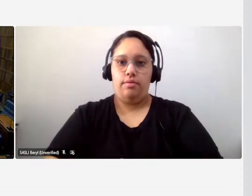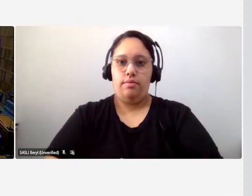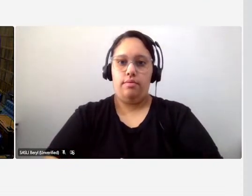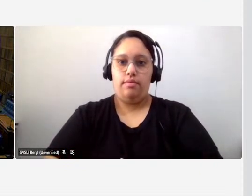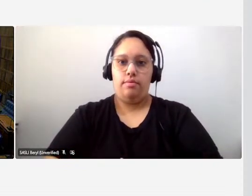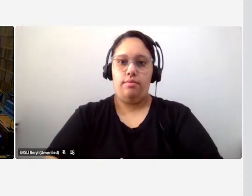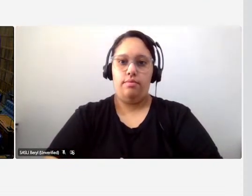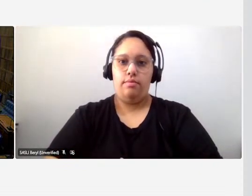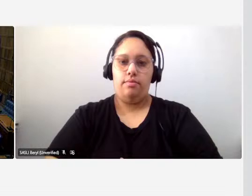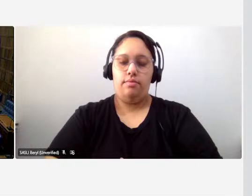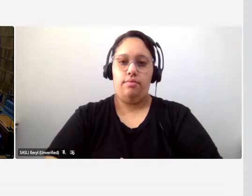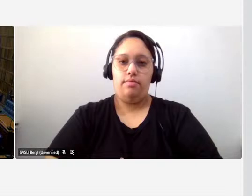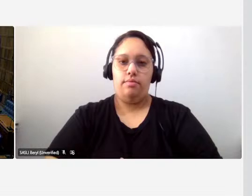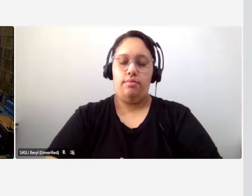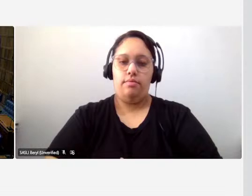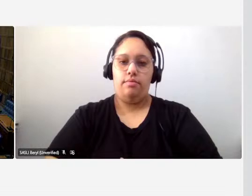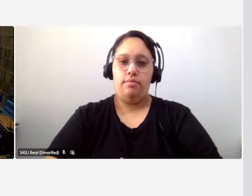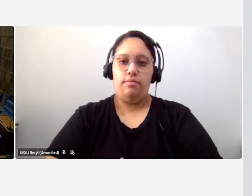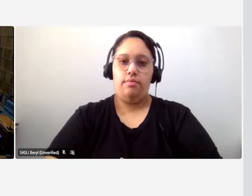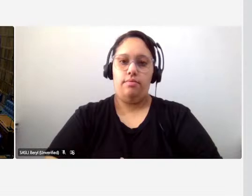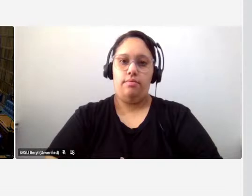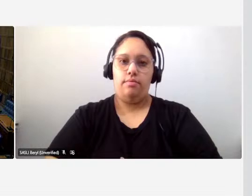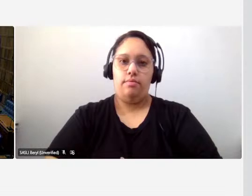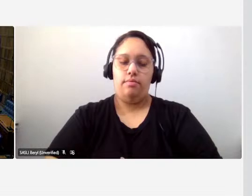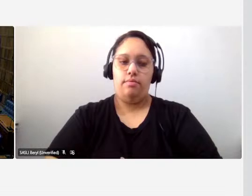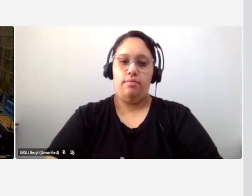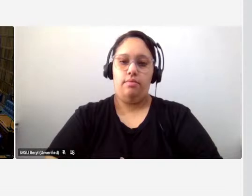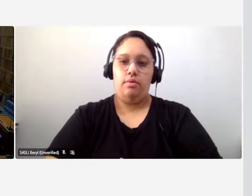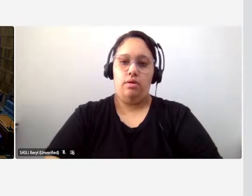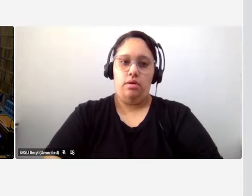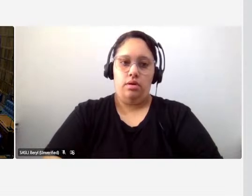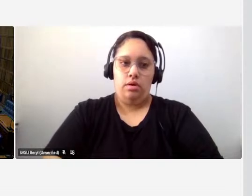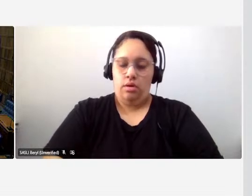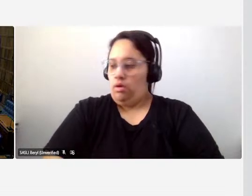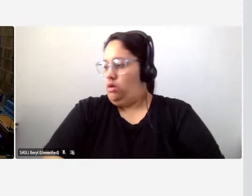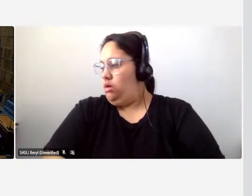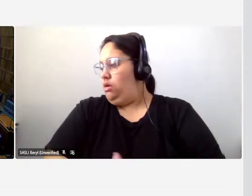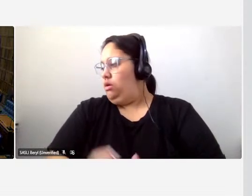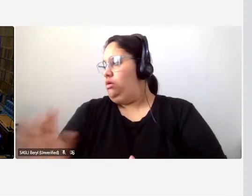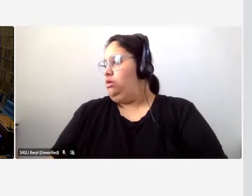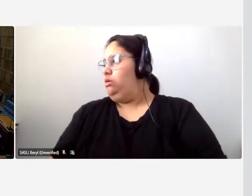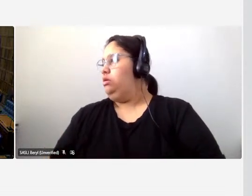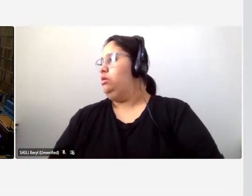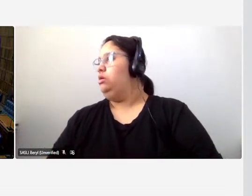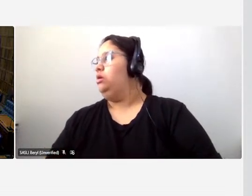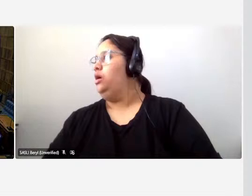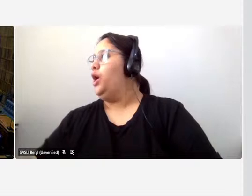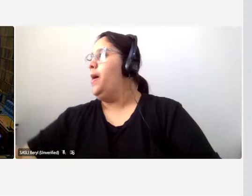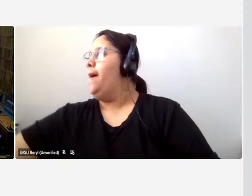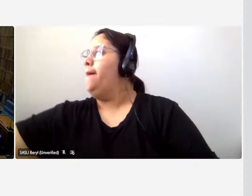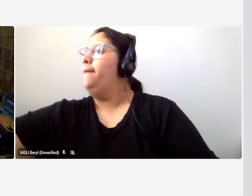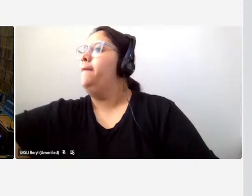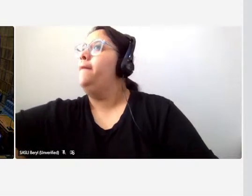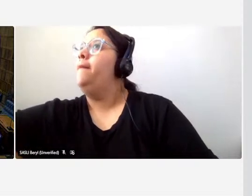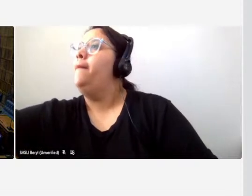I see member Gwensu. Any other hands? Member, over to